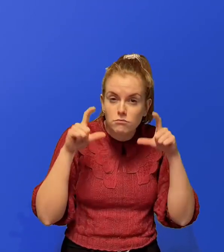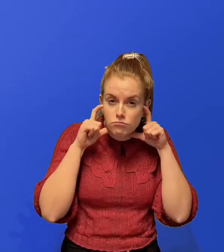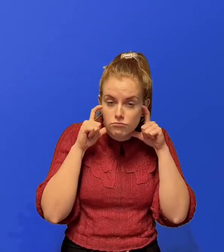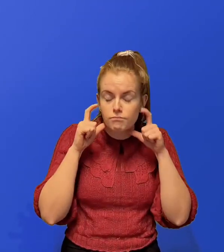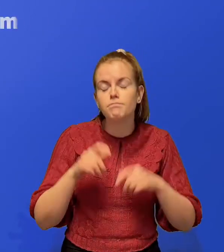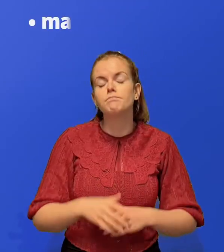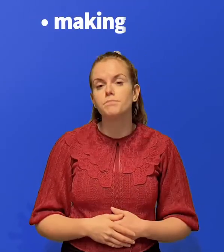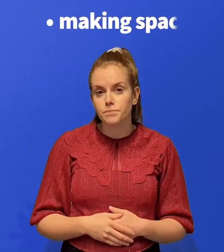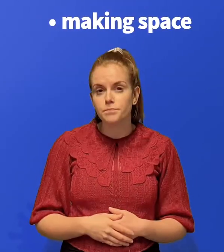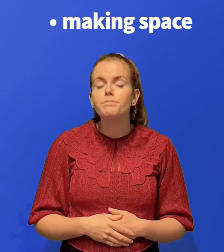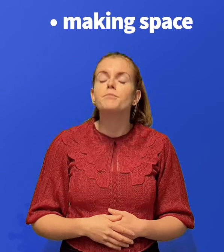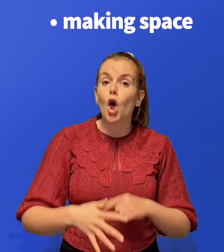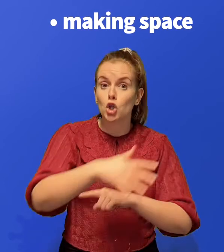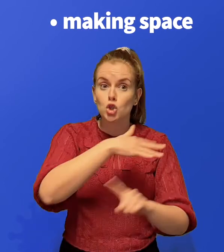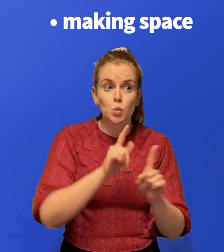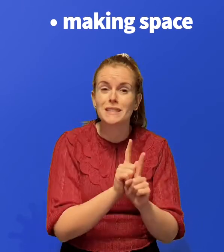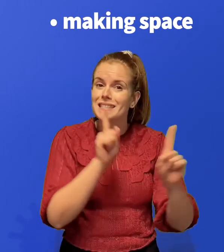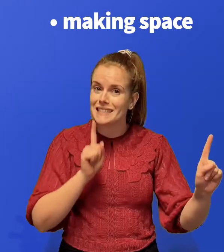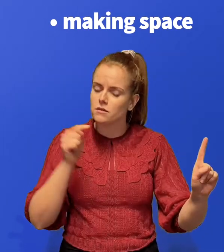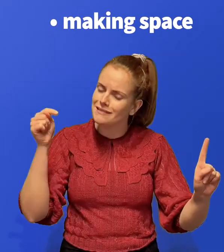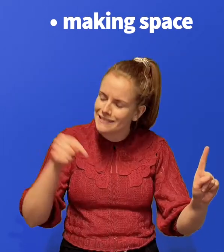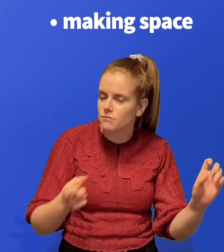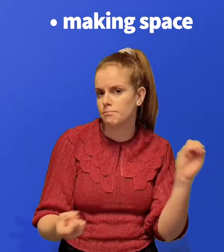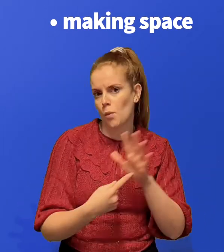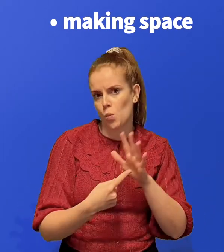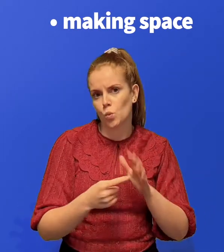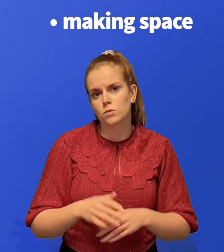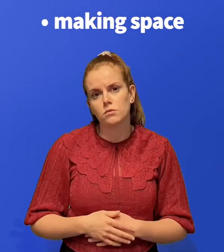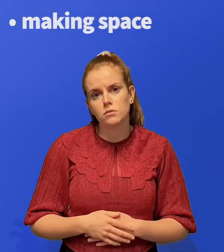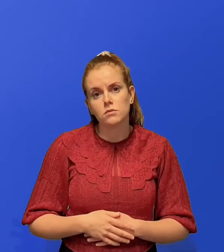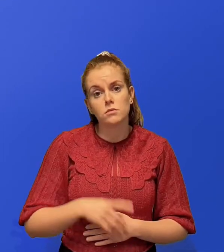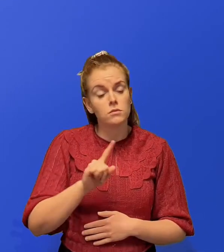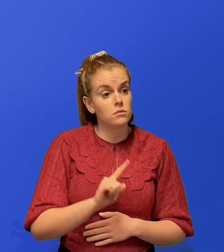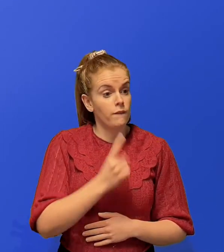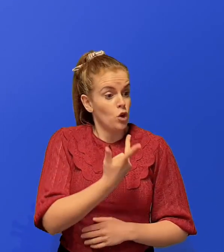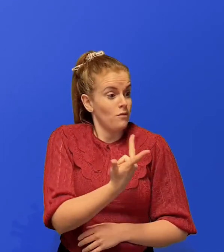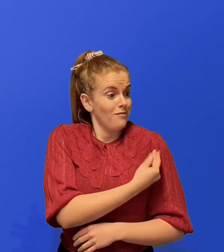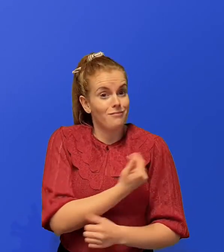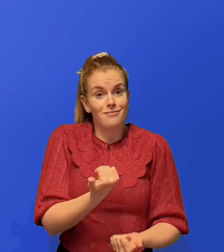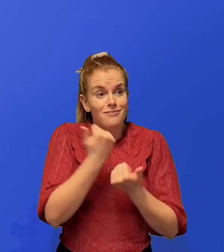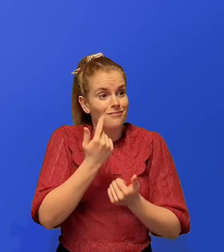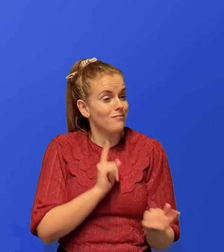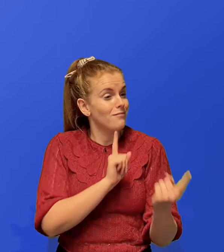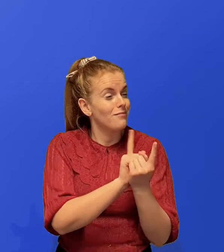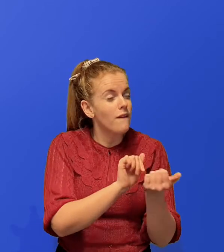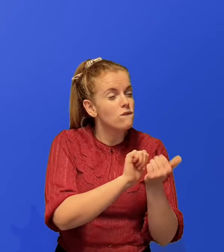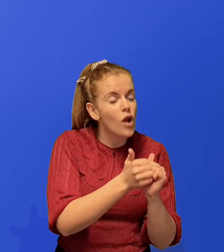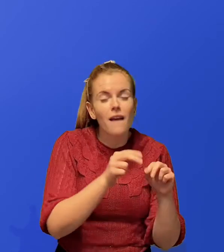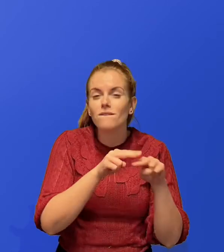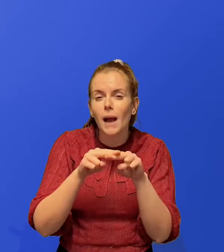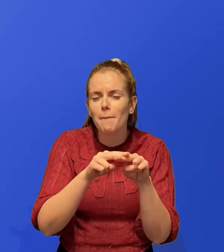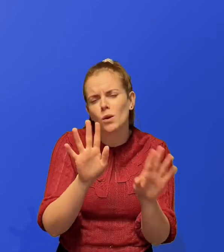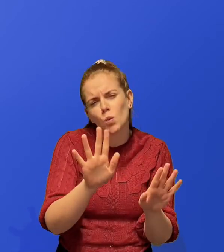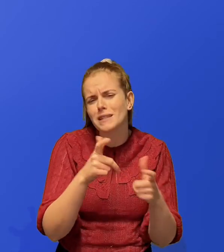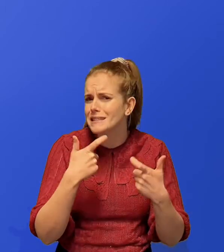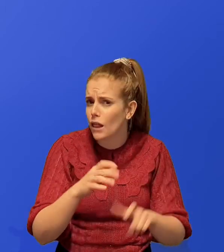wearing a face covering, and keeping social distance. You should not meet with your friends and family, as there is still a